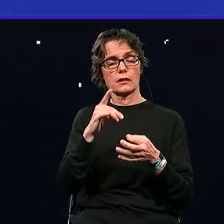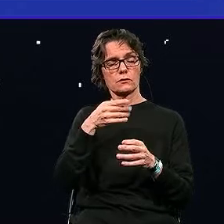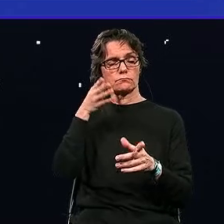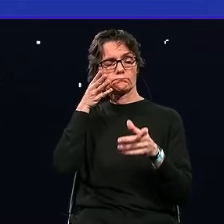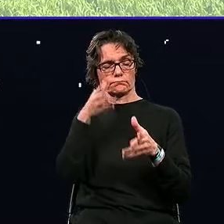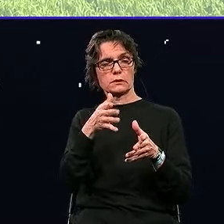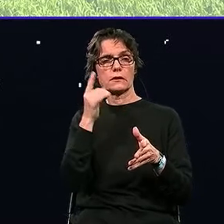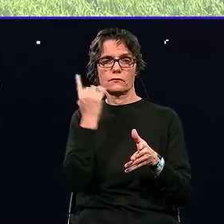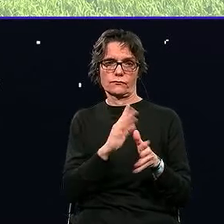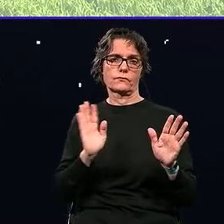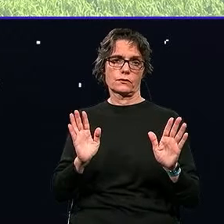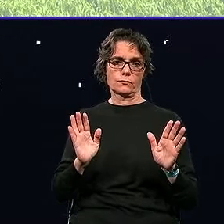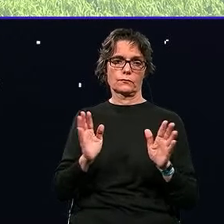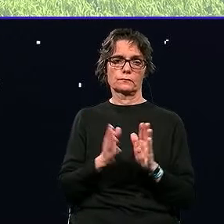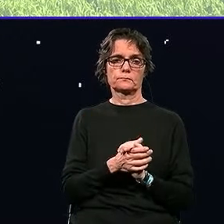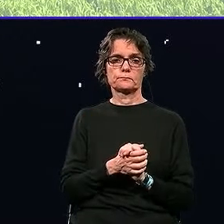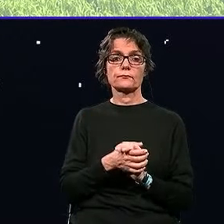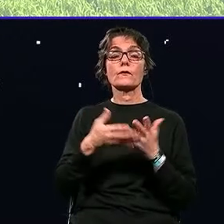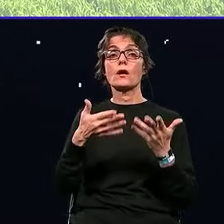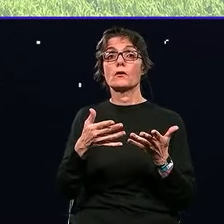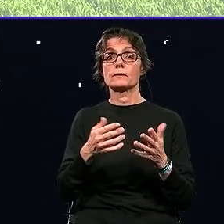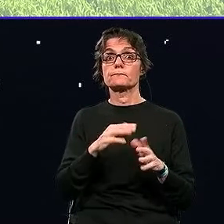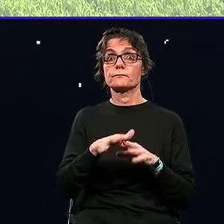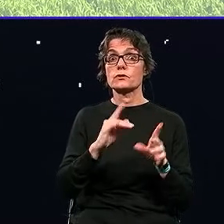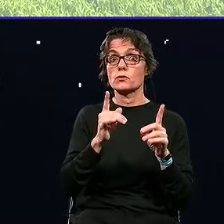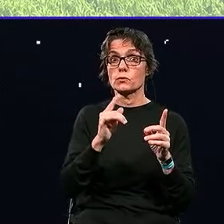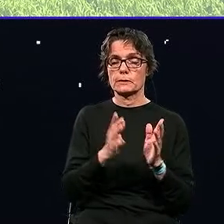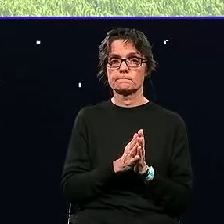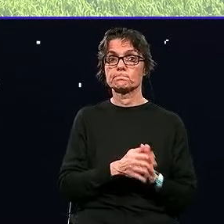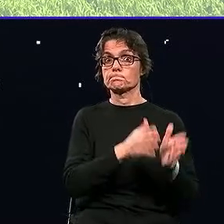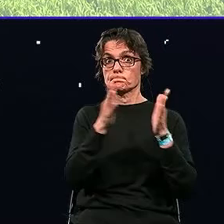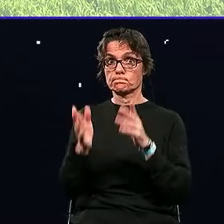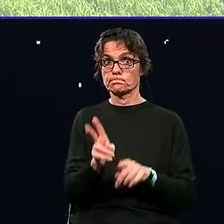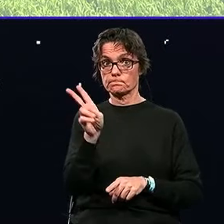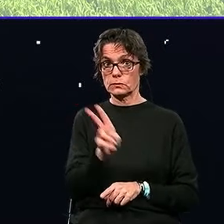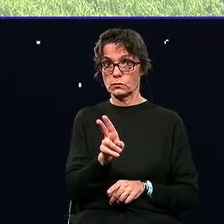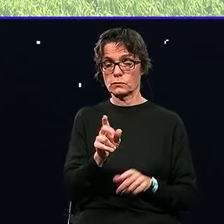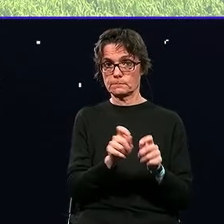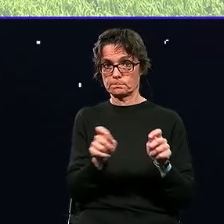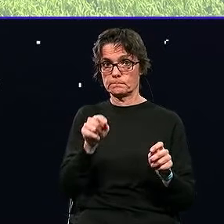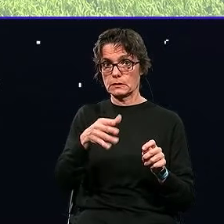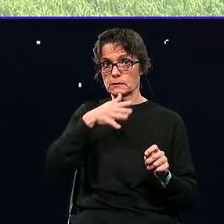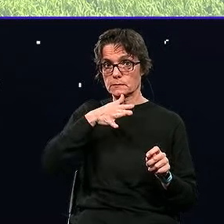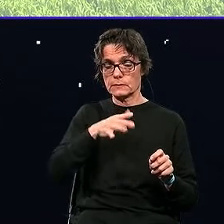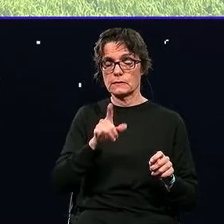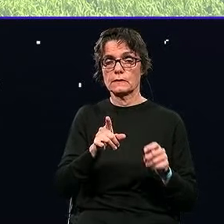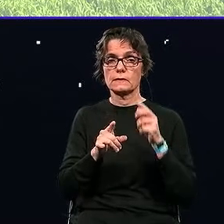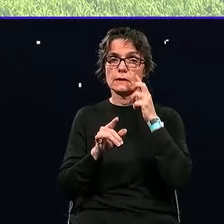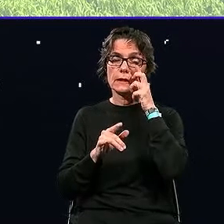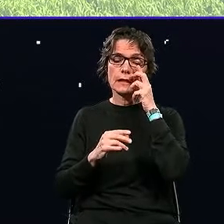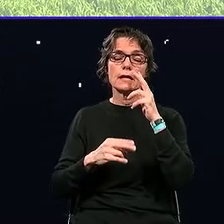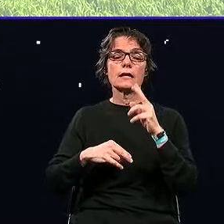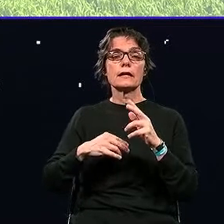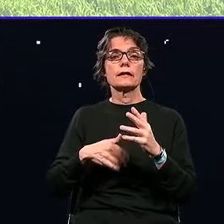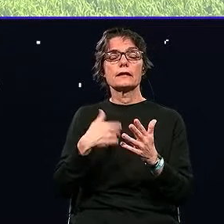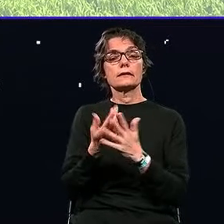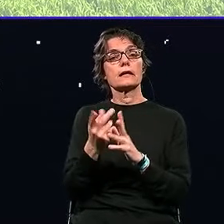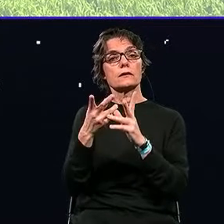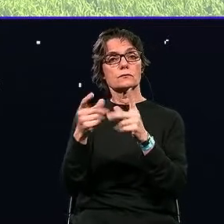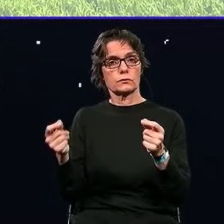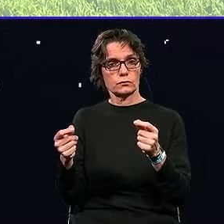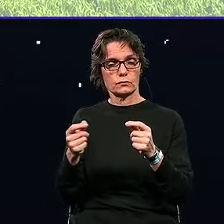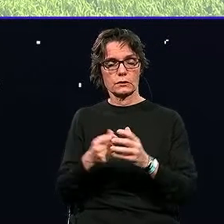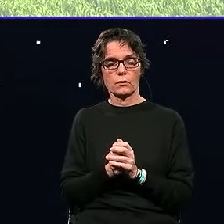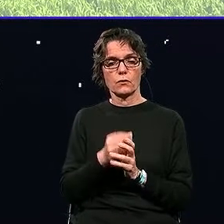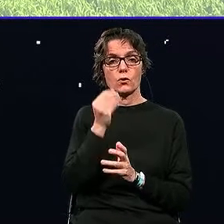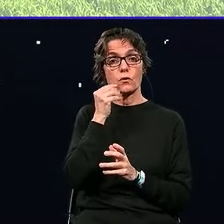address. So what I'd like to do now is move on to the second part of the presentation, which is about building solutions. Now, I